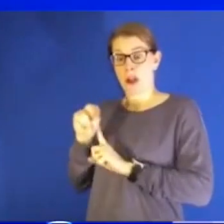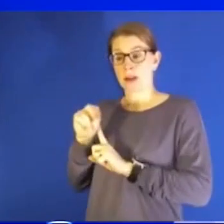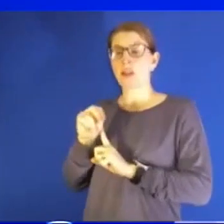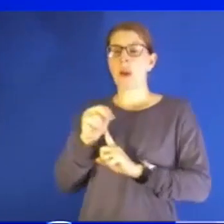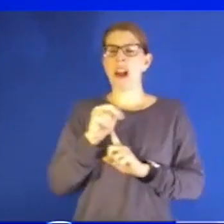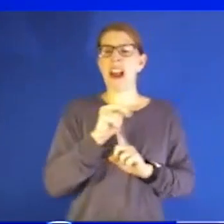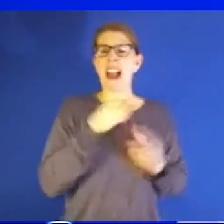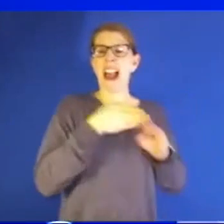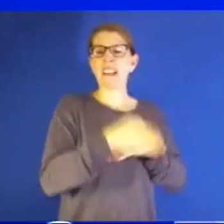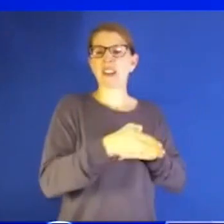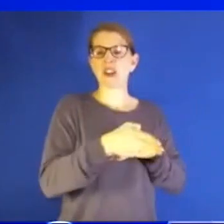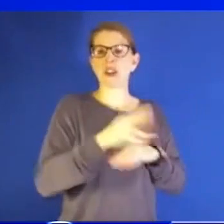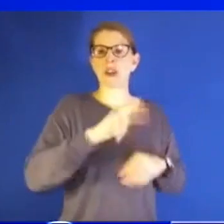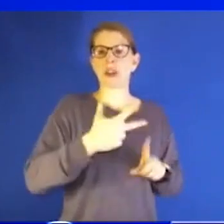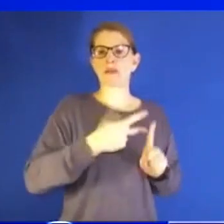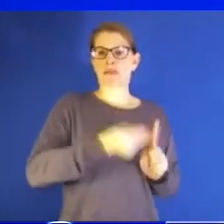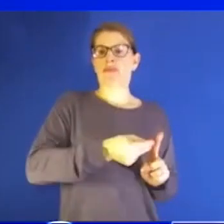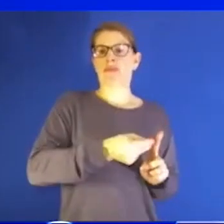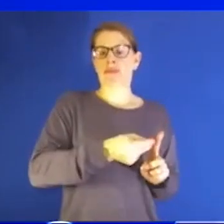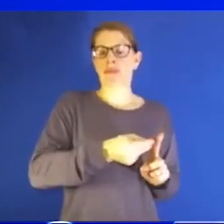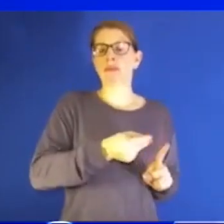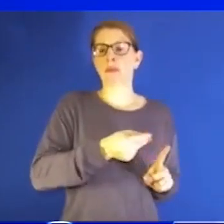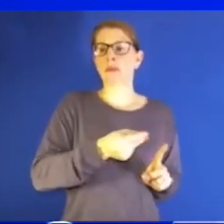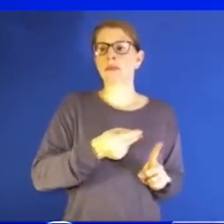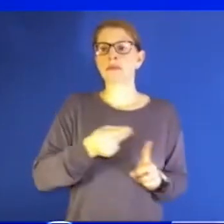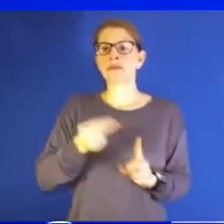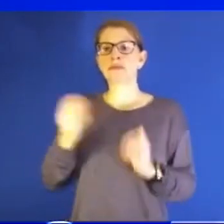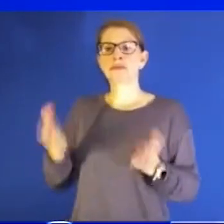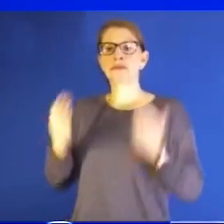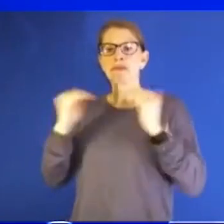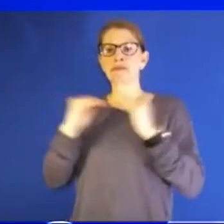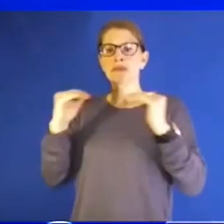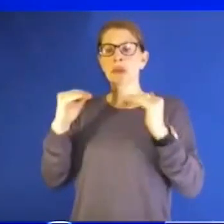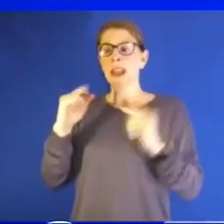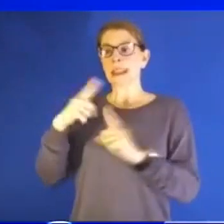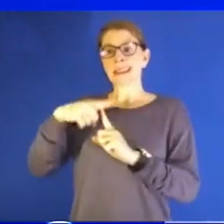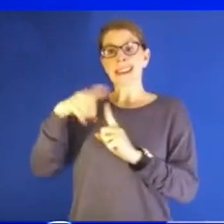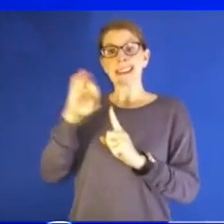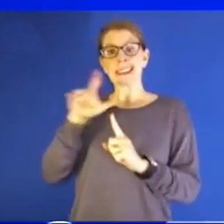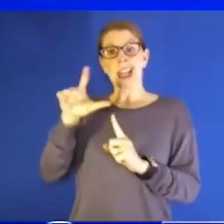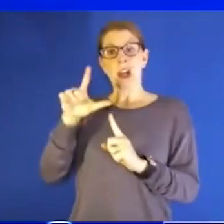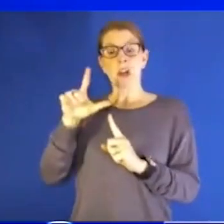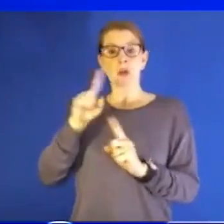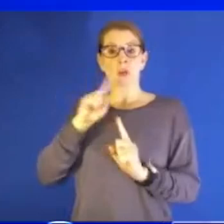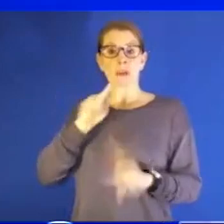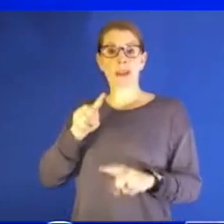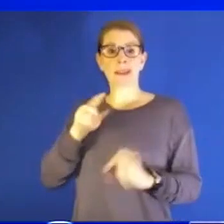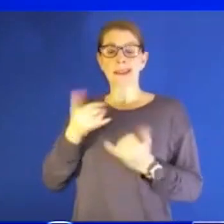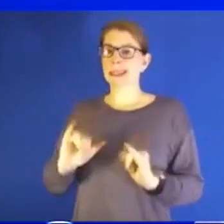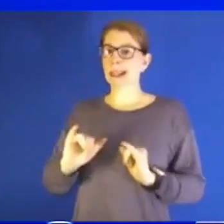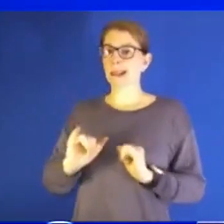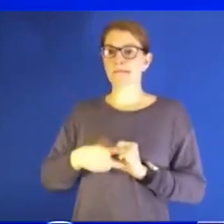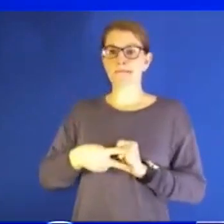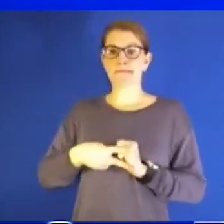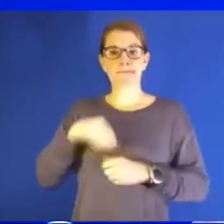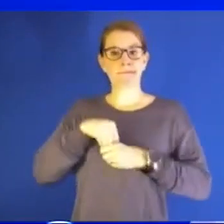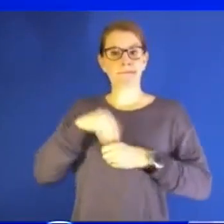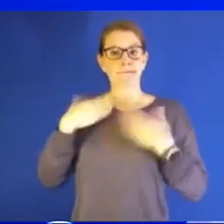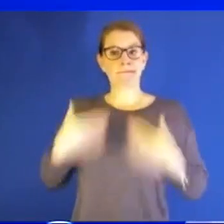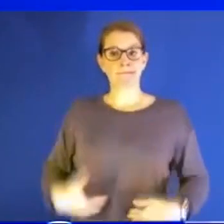data to support that as well. And most importantly, of course, those T-cell responses are still conserved. So, we'll see what happens with